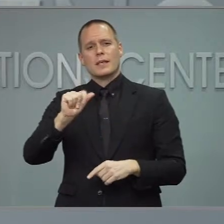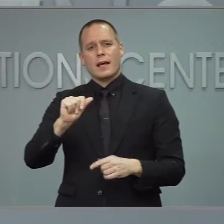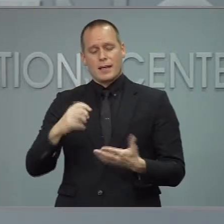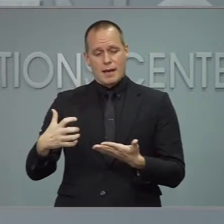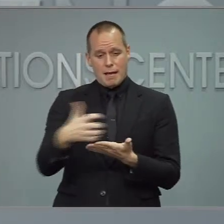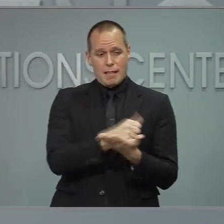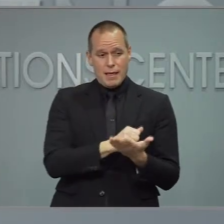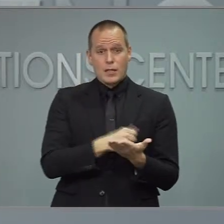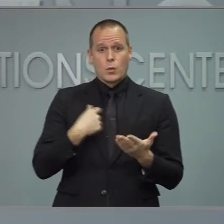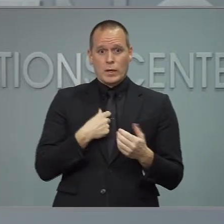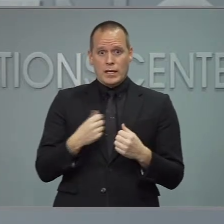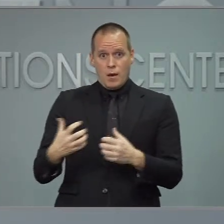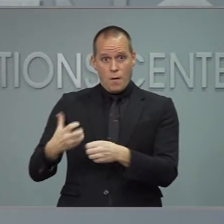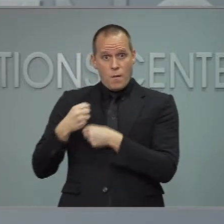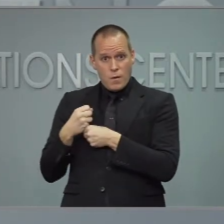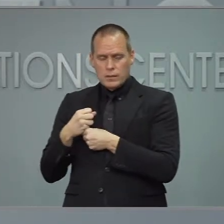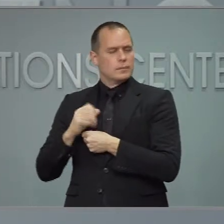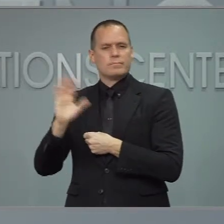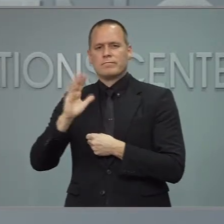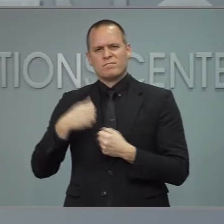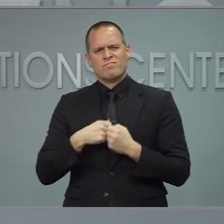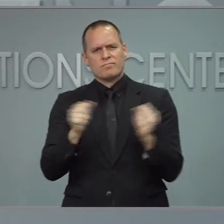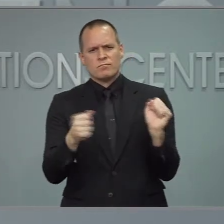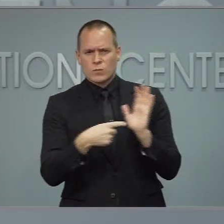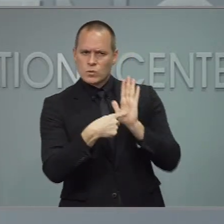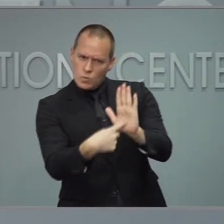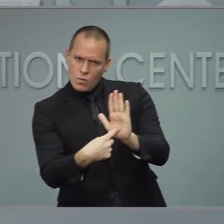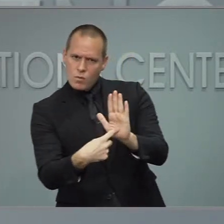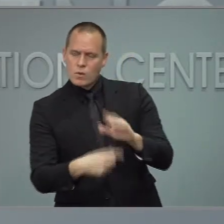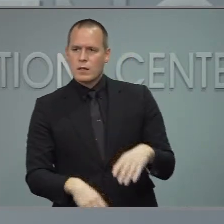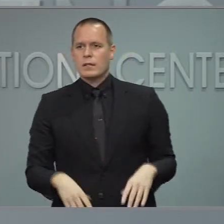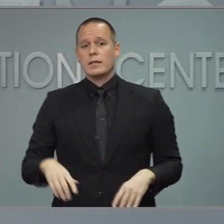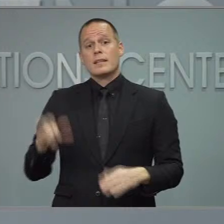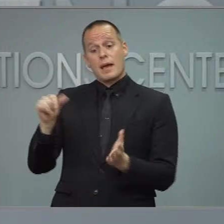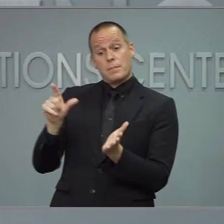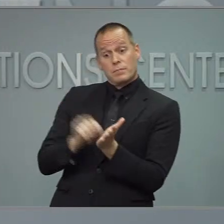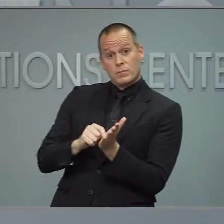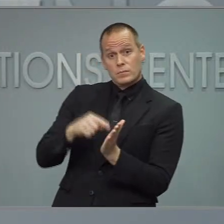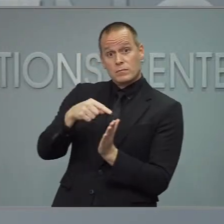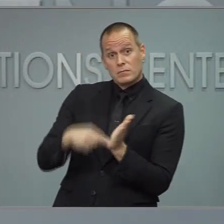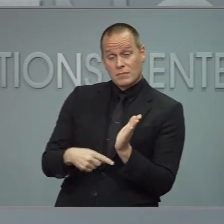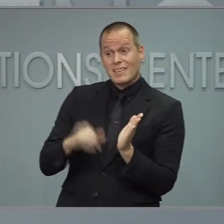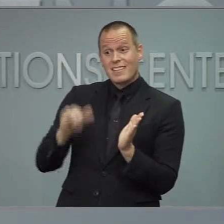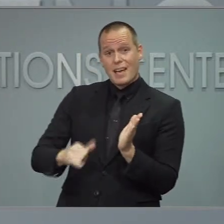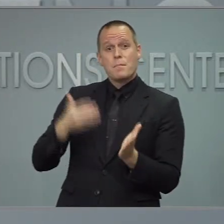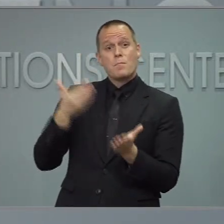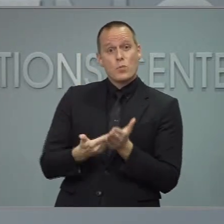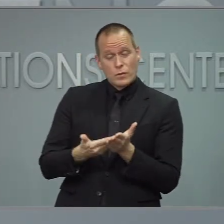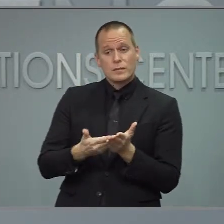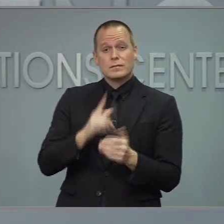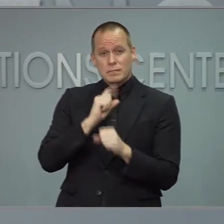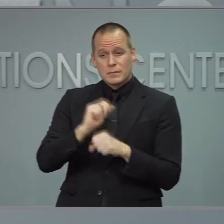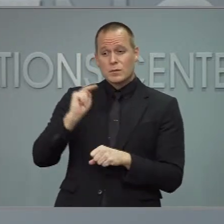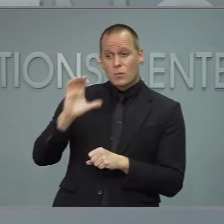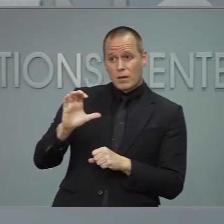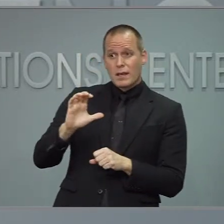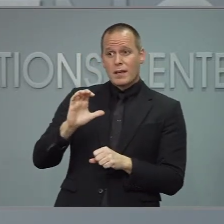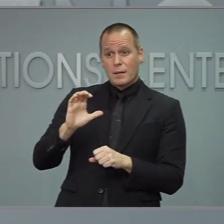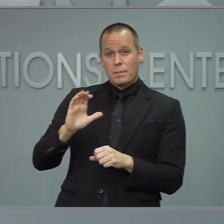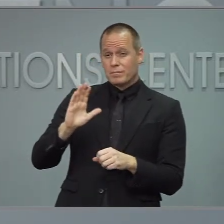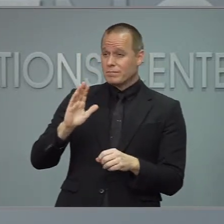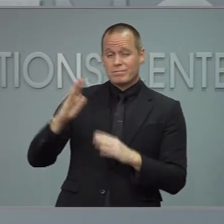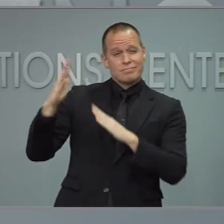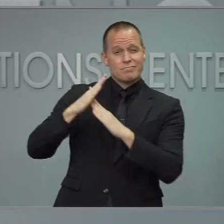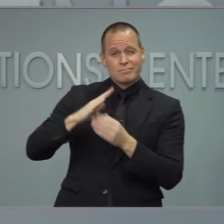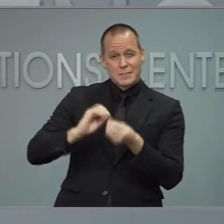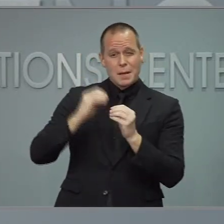providers accountable. That same Bloomberg article attributed our success to date in part because they said North Carolina is by far the best